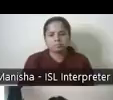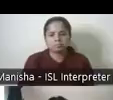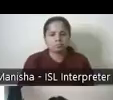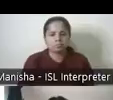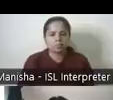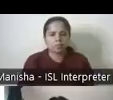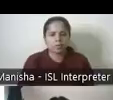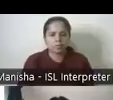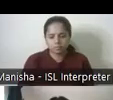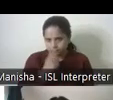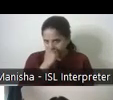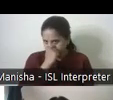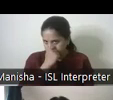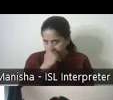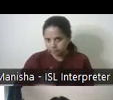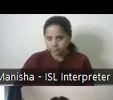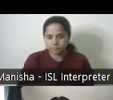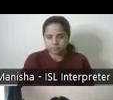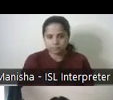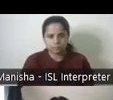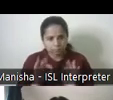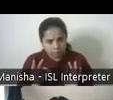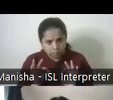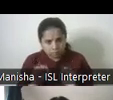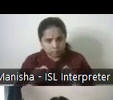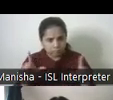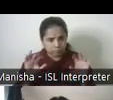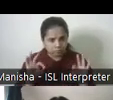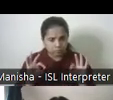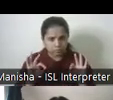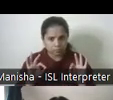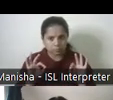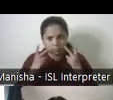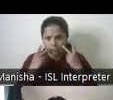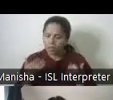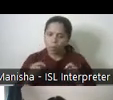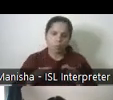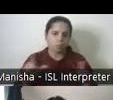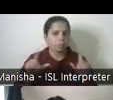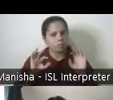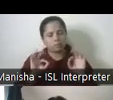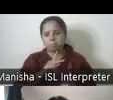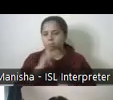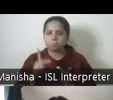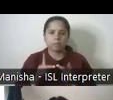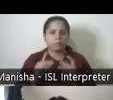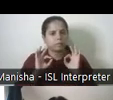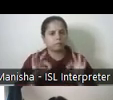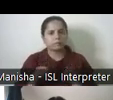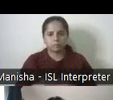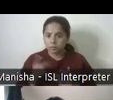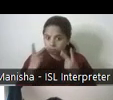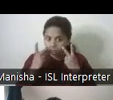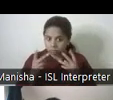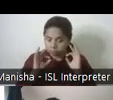works. Is that working? Yeah, we could see your screen. Yeah, perfect. You can see